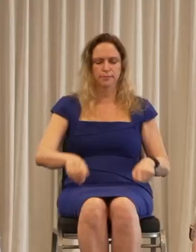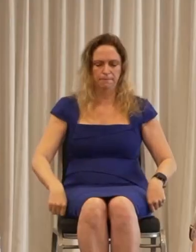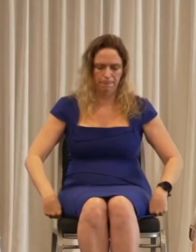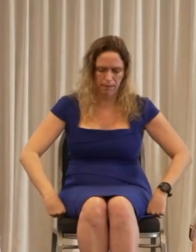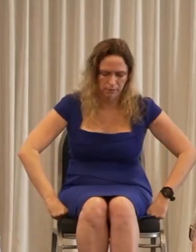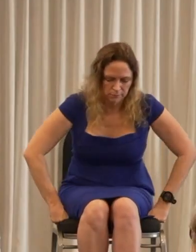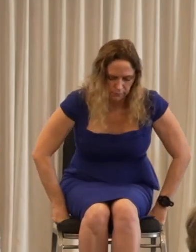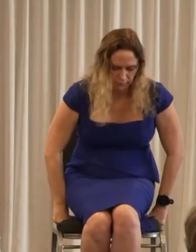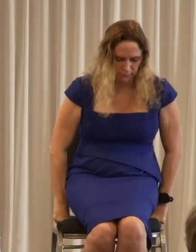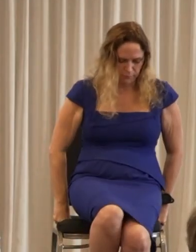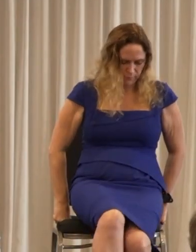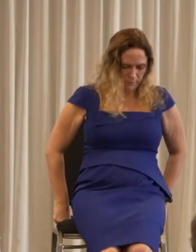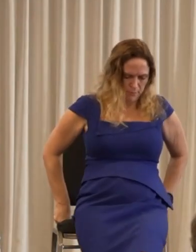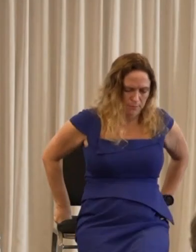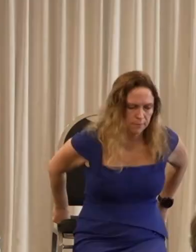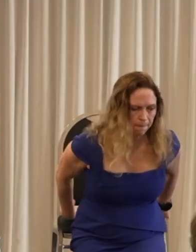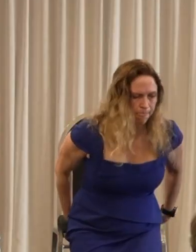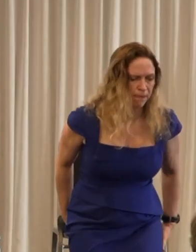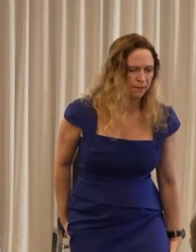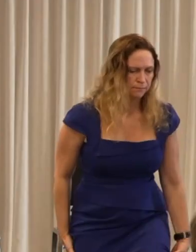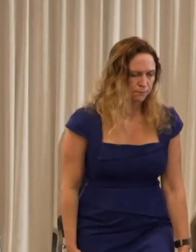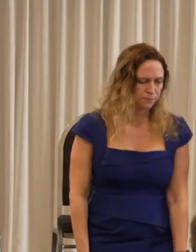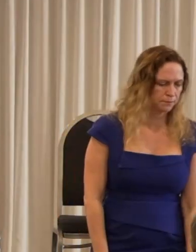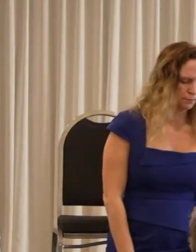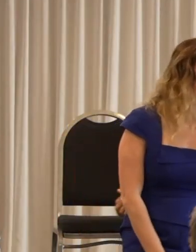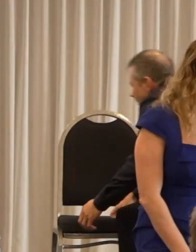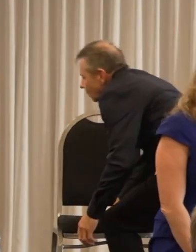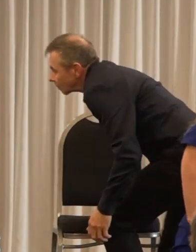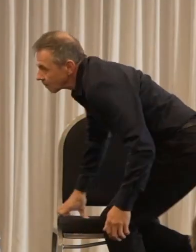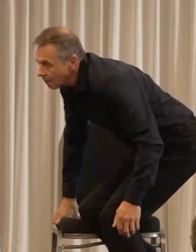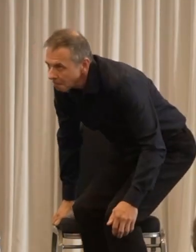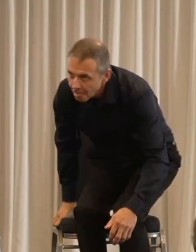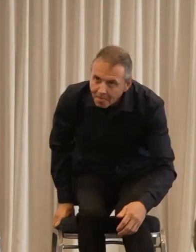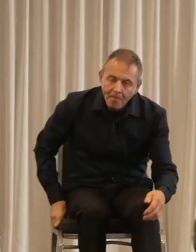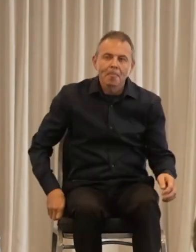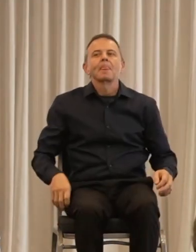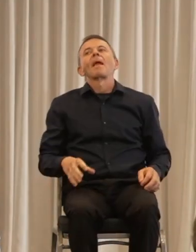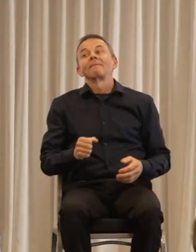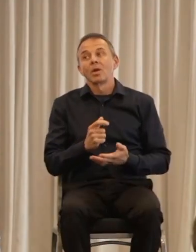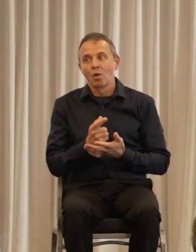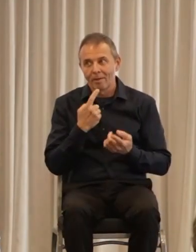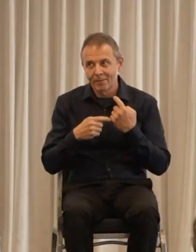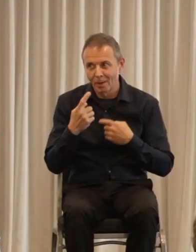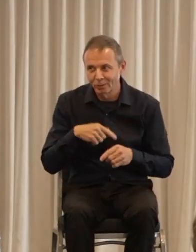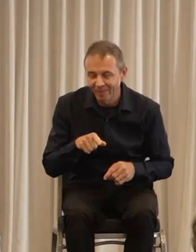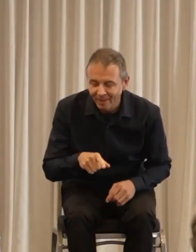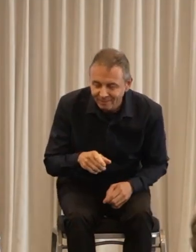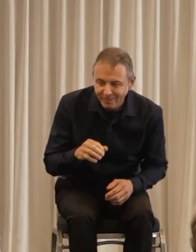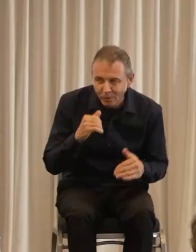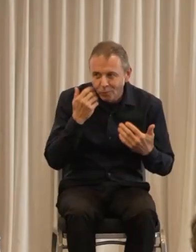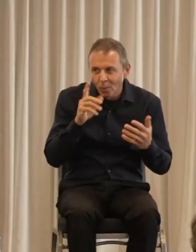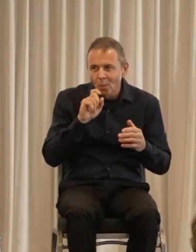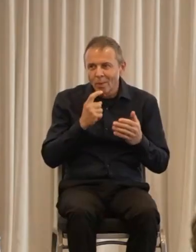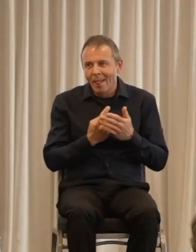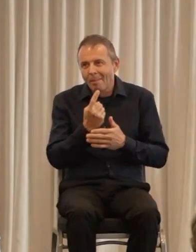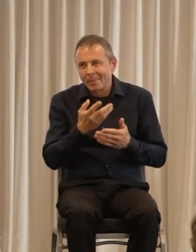That's really cool. Yeah, there's so much in that, and I think also the you never know what to expect